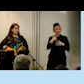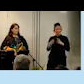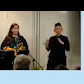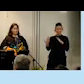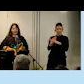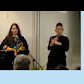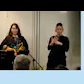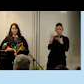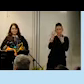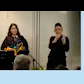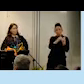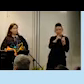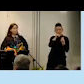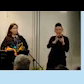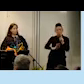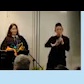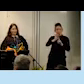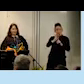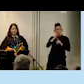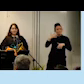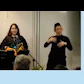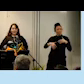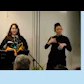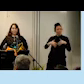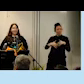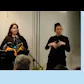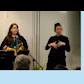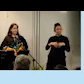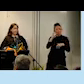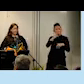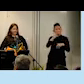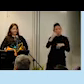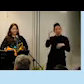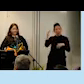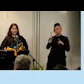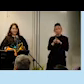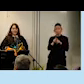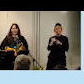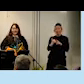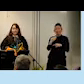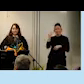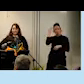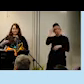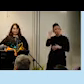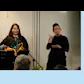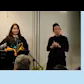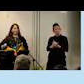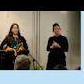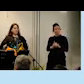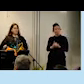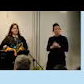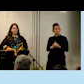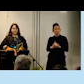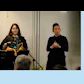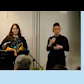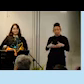improve symptoms of pain and sleep disturbance in older adults who have cognitive impairment. And down the track,